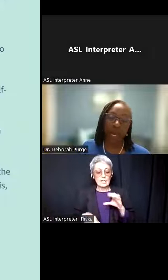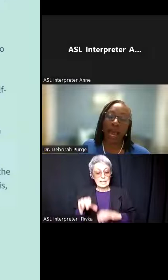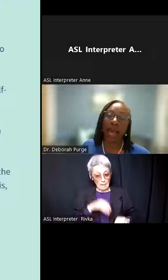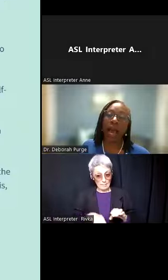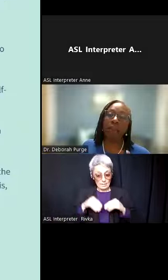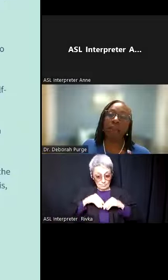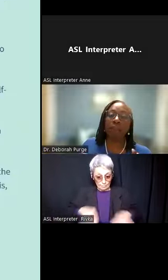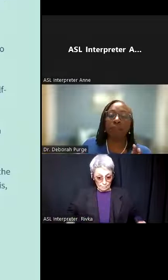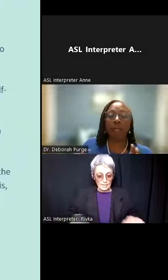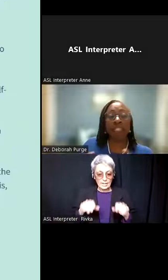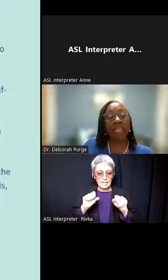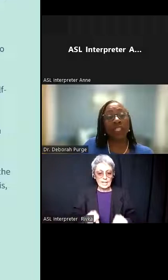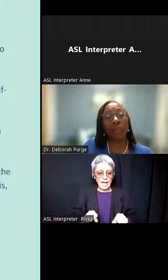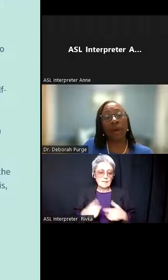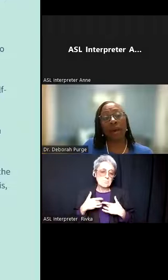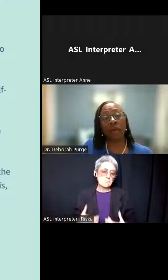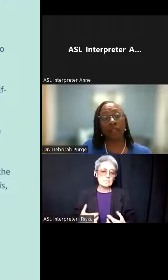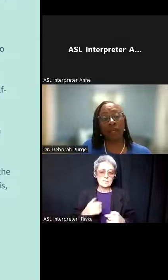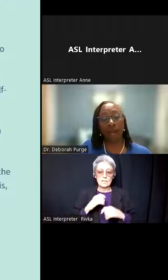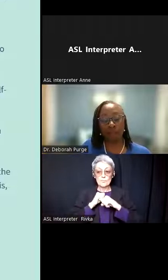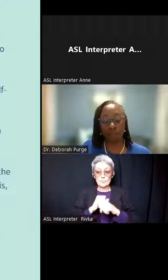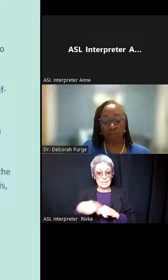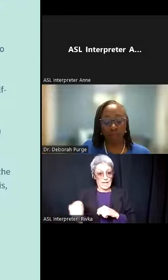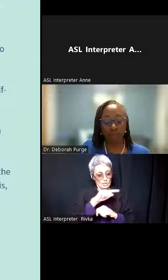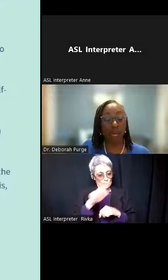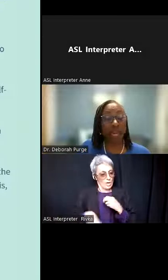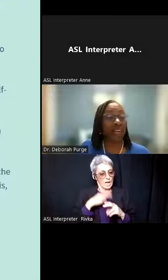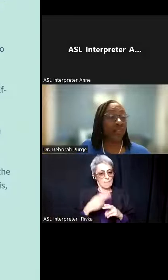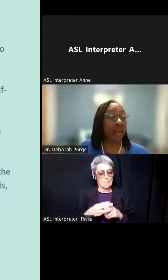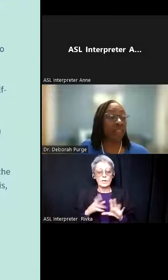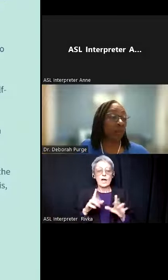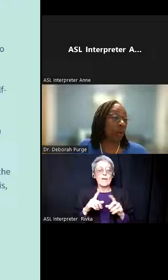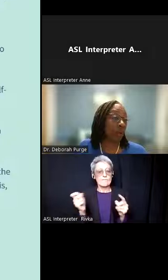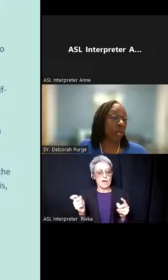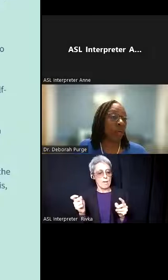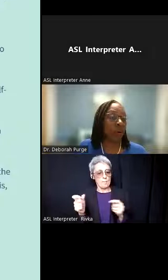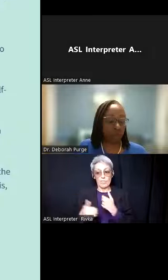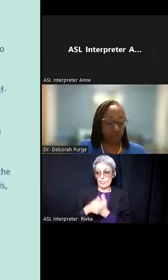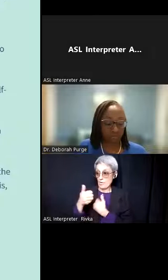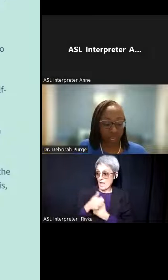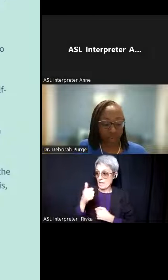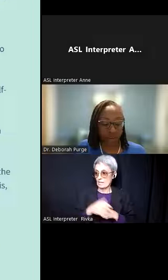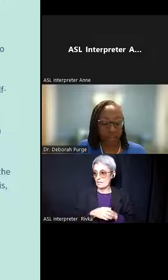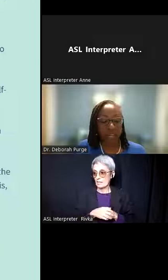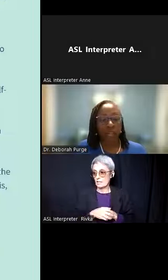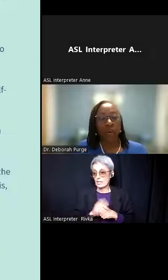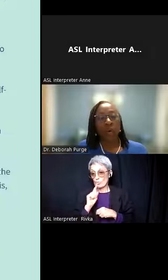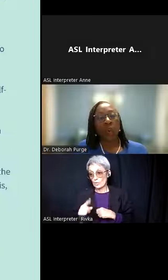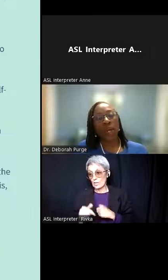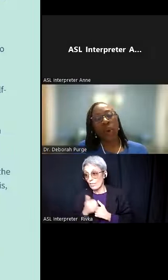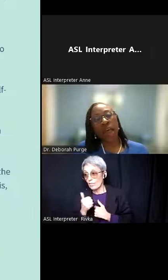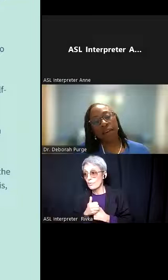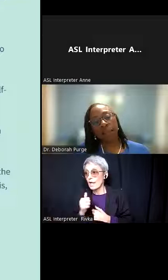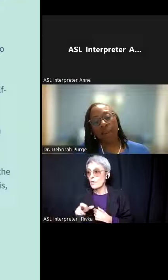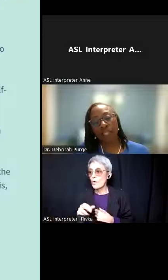to protect you from any threat, whether real or perceived.